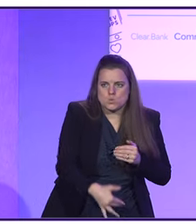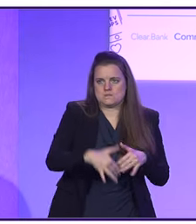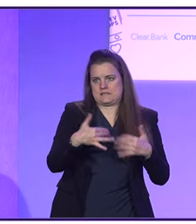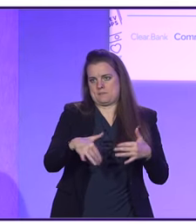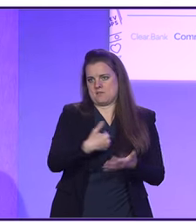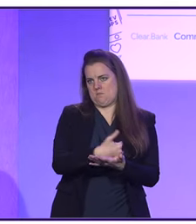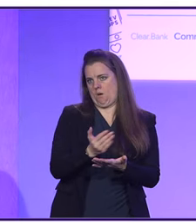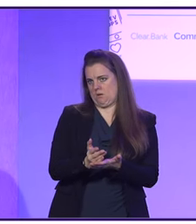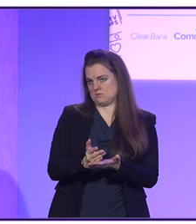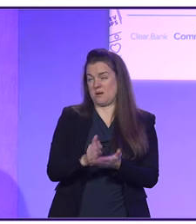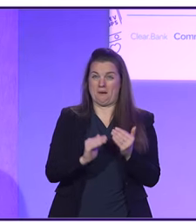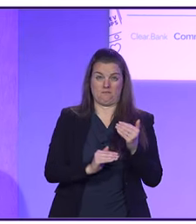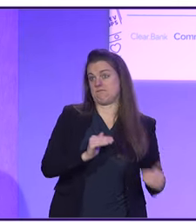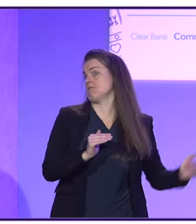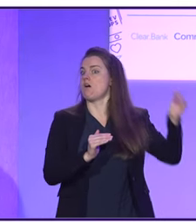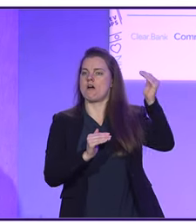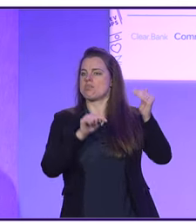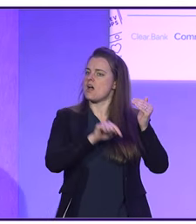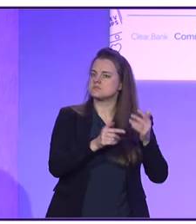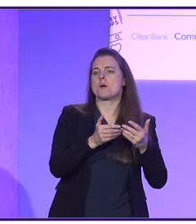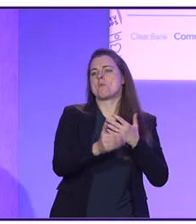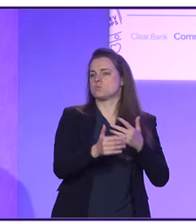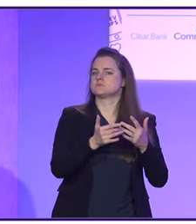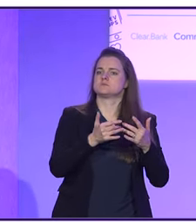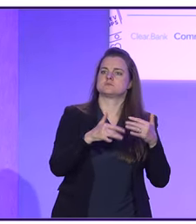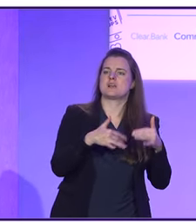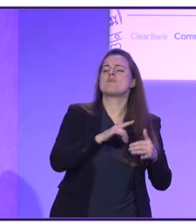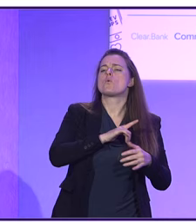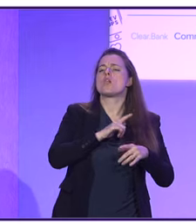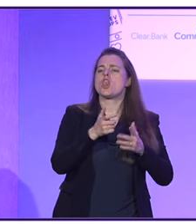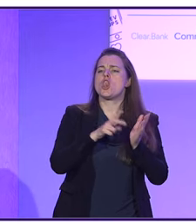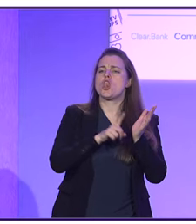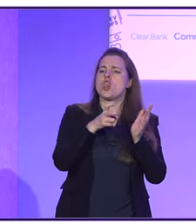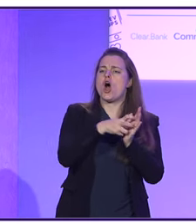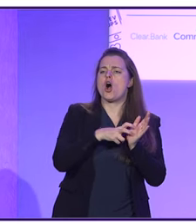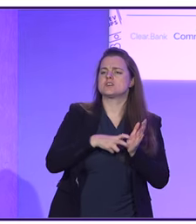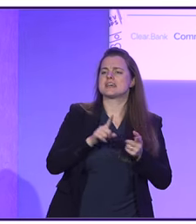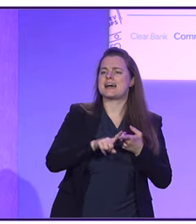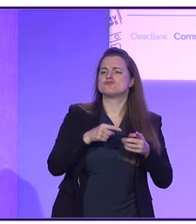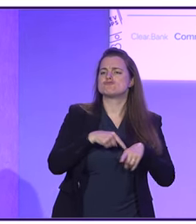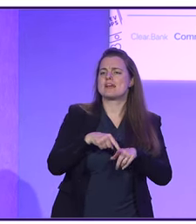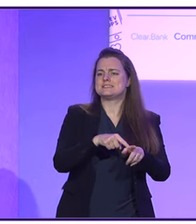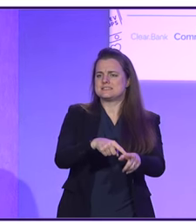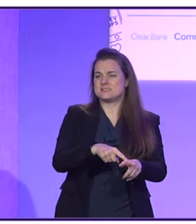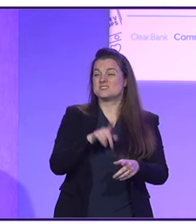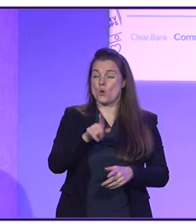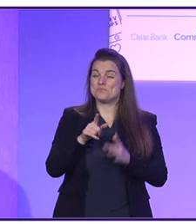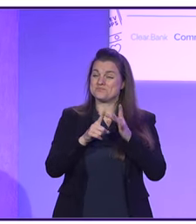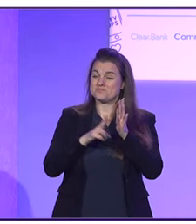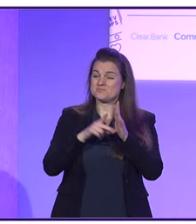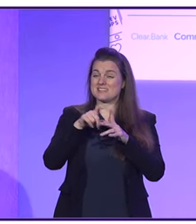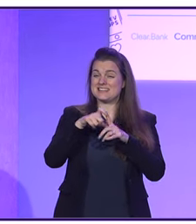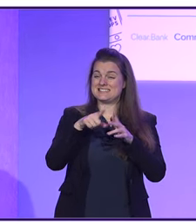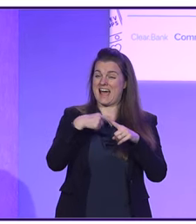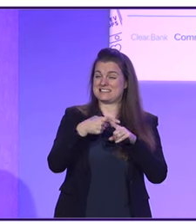outweigh almost everything else. So that's most important for your logs and your traces. Indexing is incredibly important. If you never search it, that is just